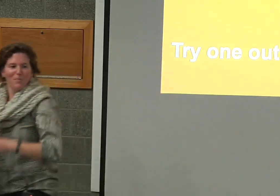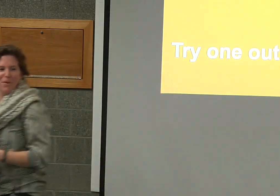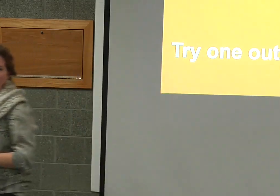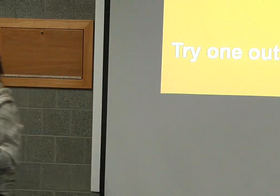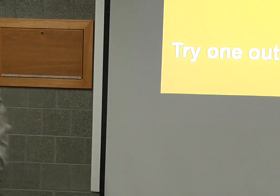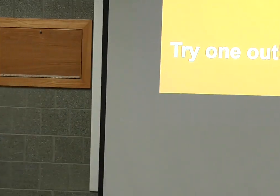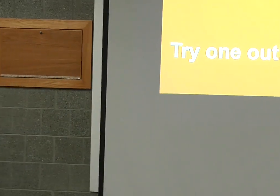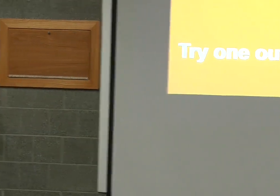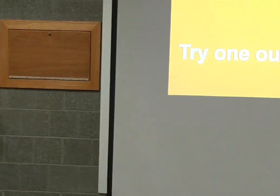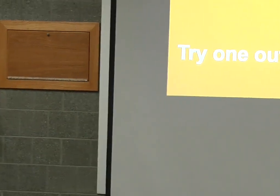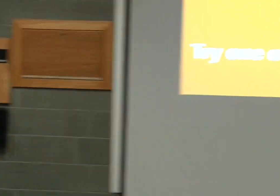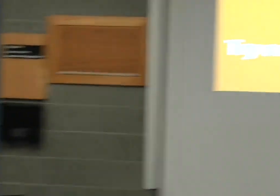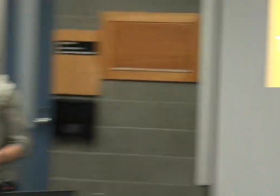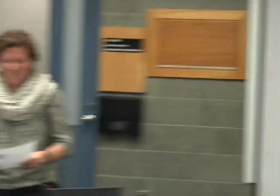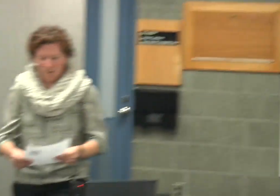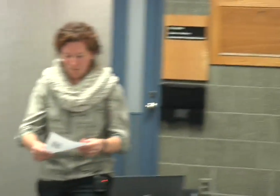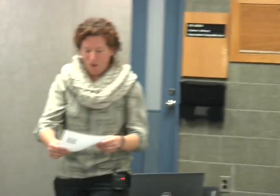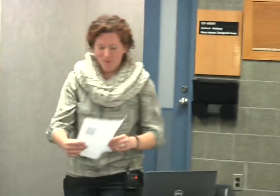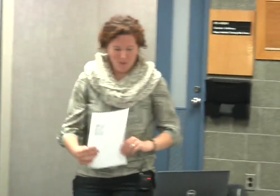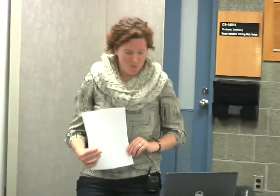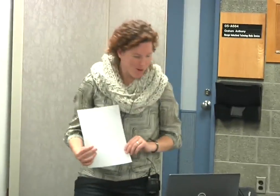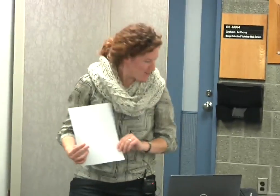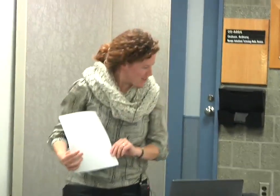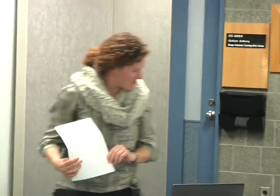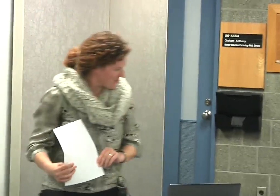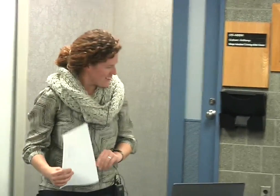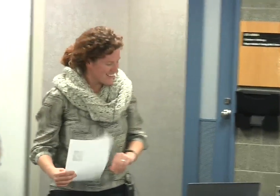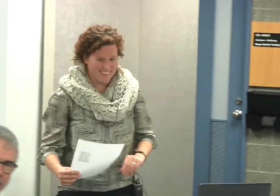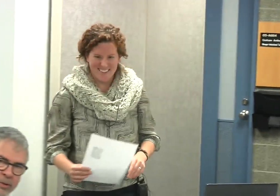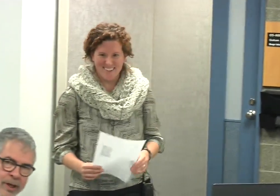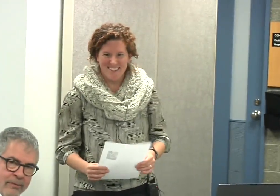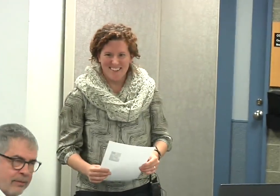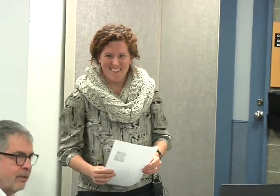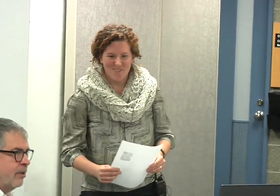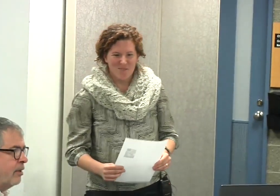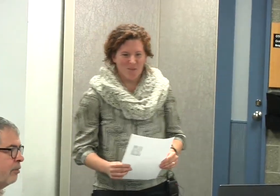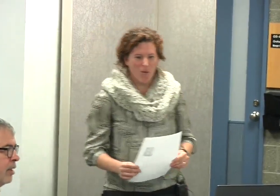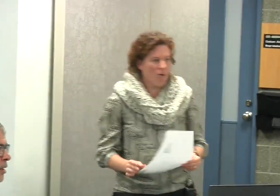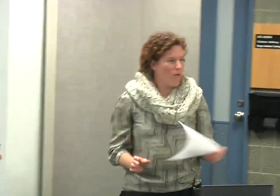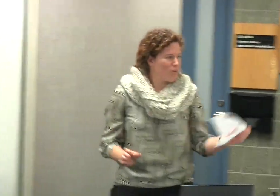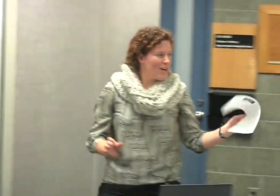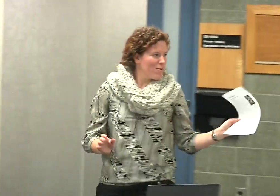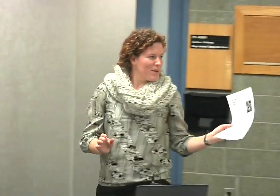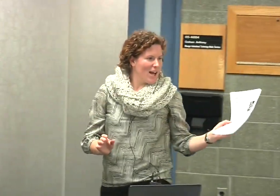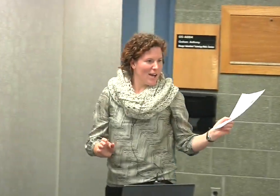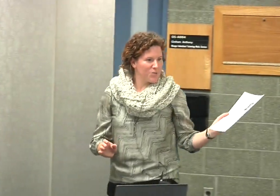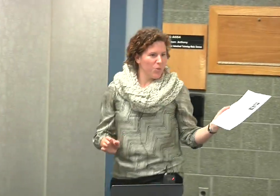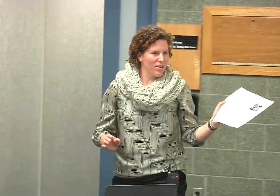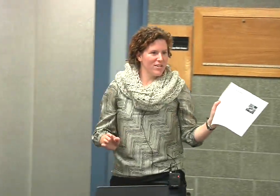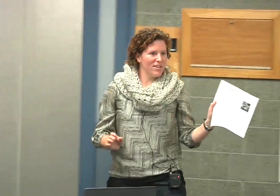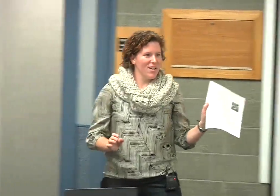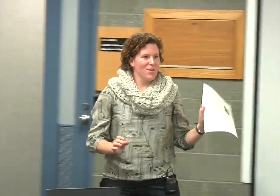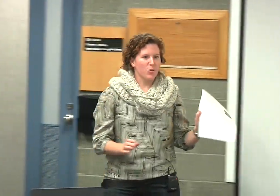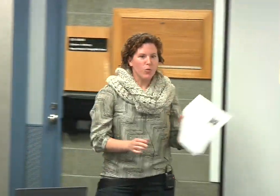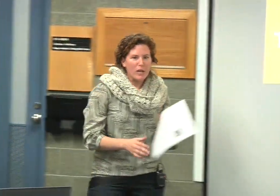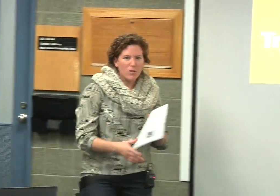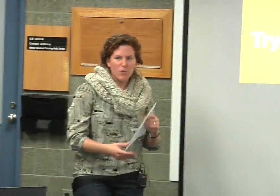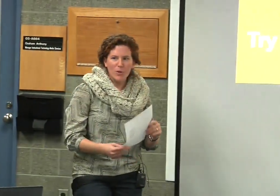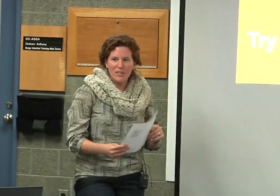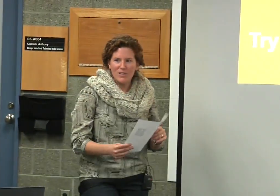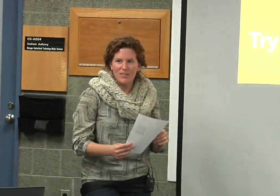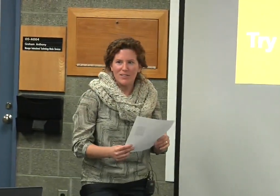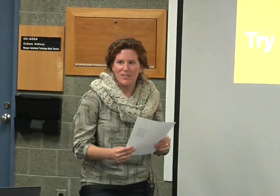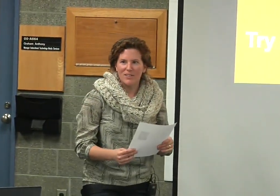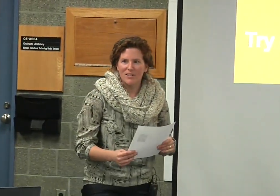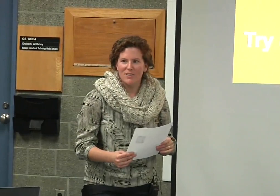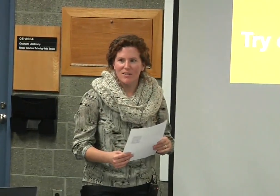I'll let Michael be my partner. I said, I'll be your partner for the. So hopefully everybody has one. So